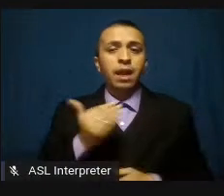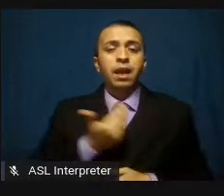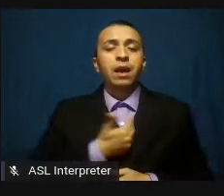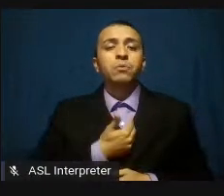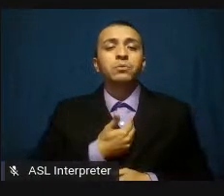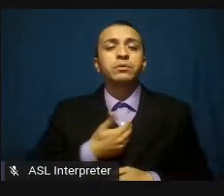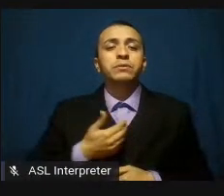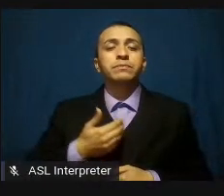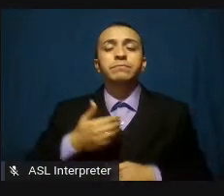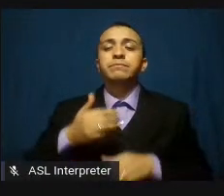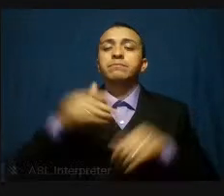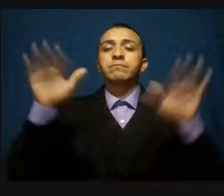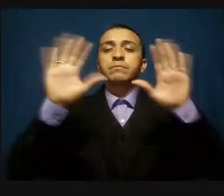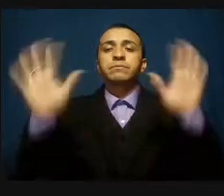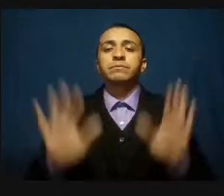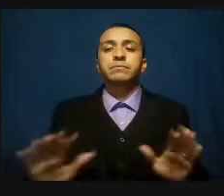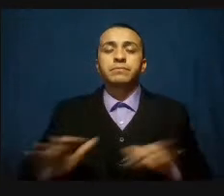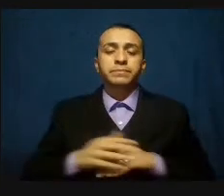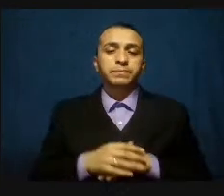meteorologist.